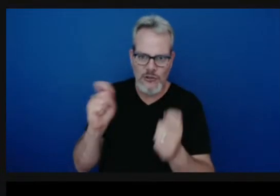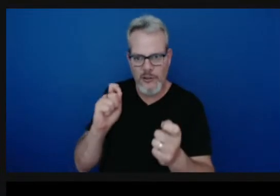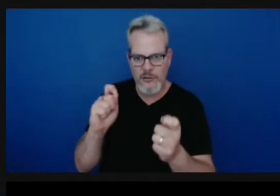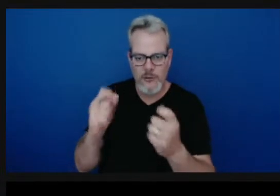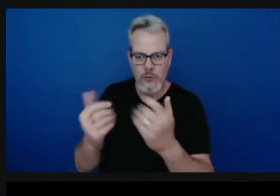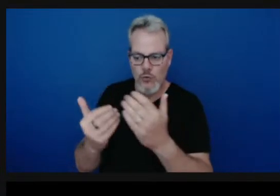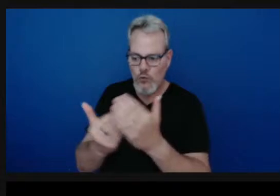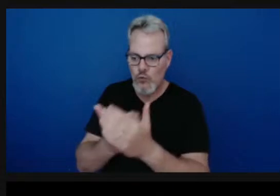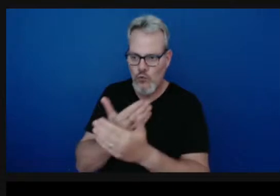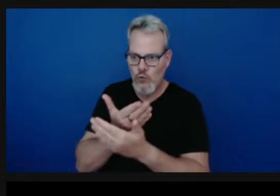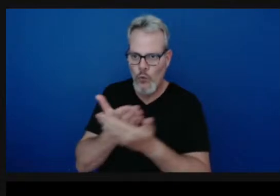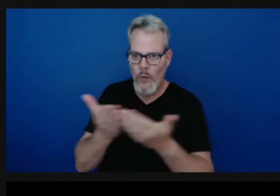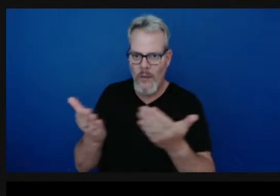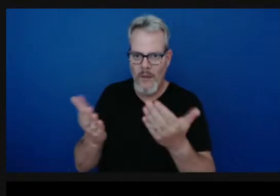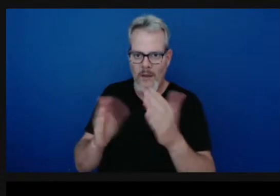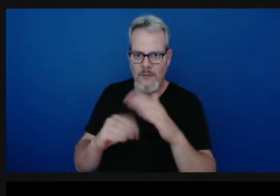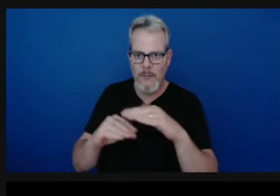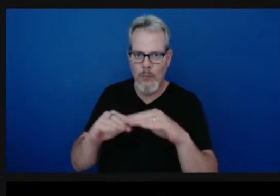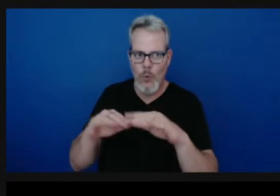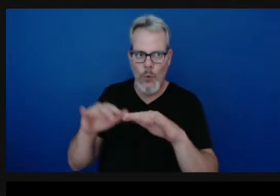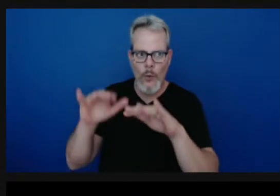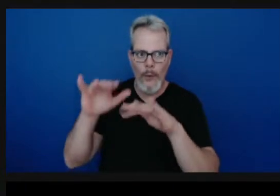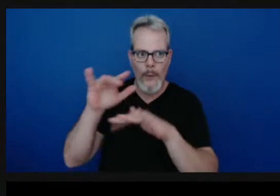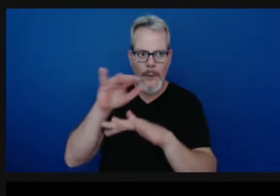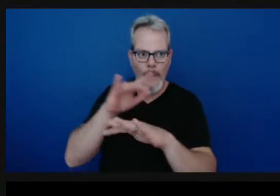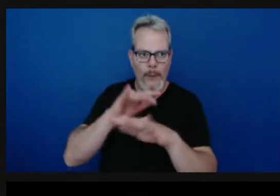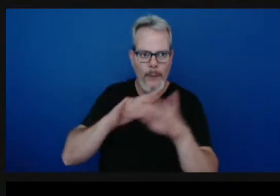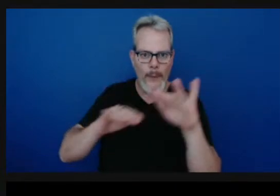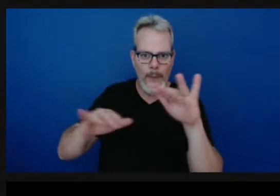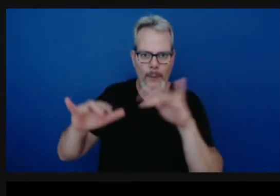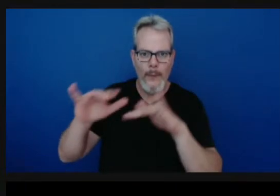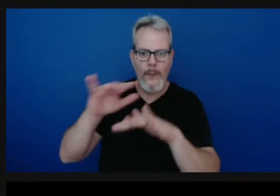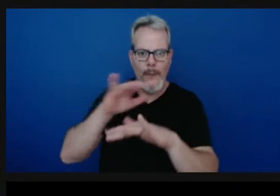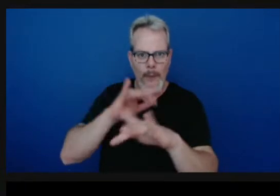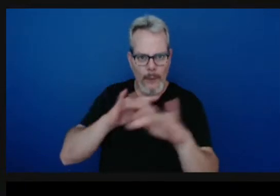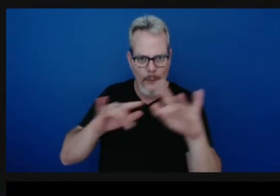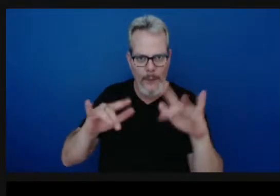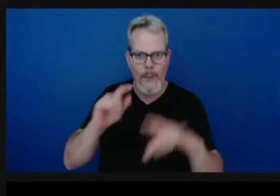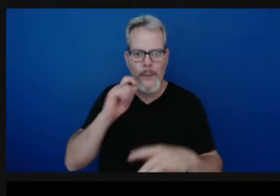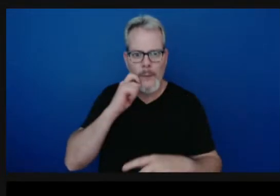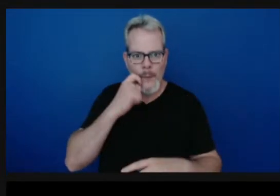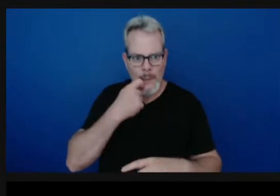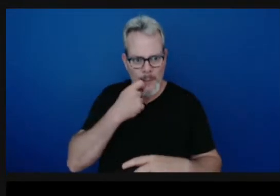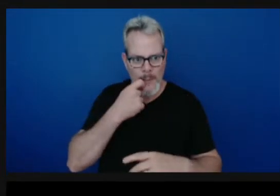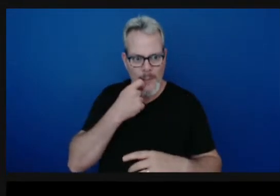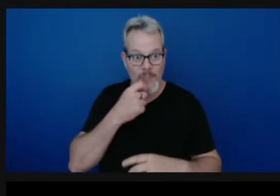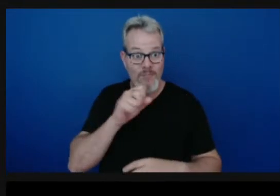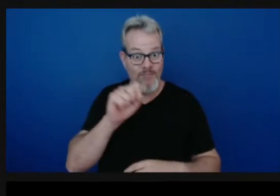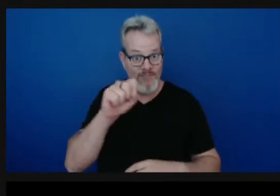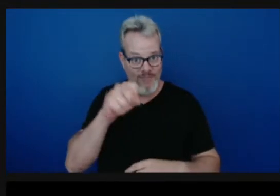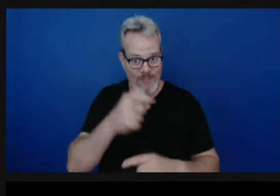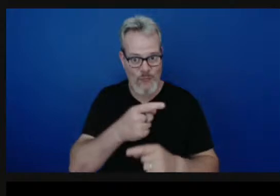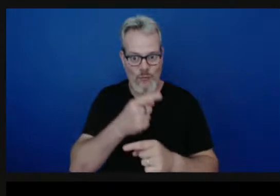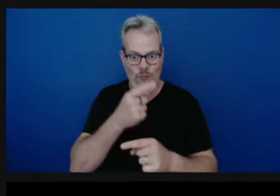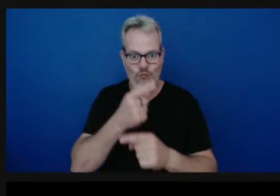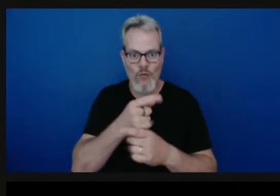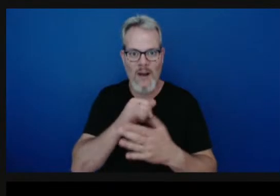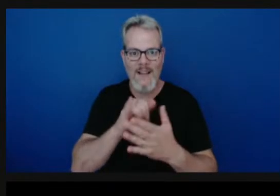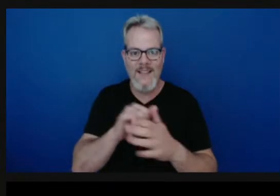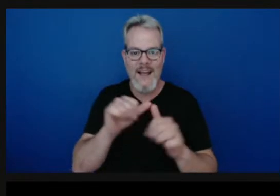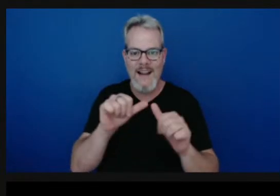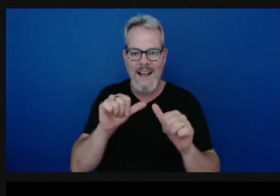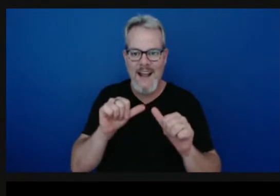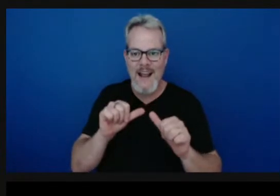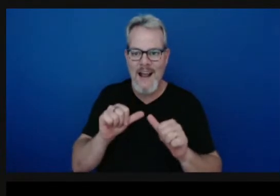to the surface, new things get to be able to be seen. Pretty cool. Yeah, I did point out the Cone Peak GPS and how much it had been